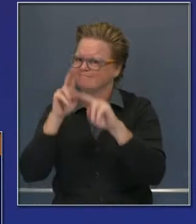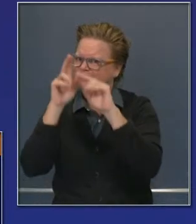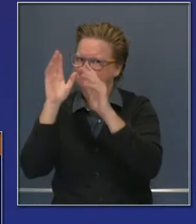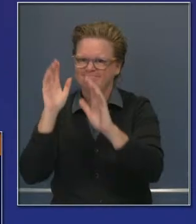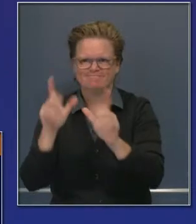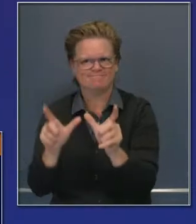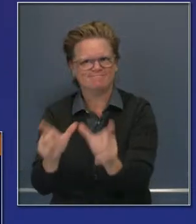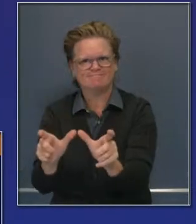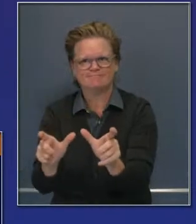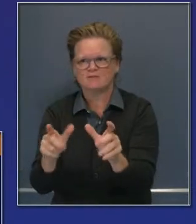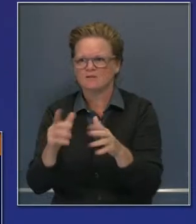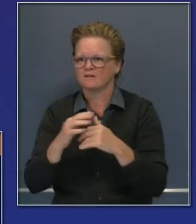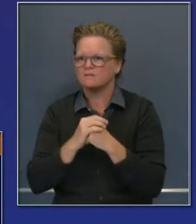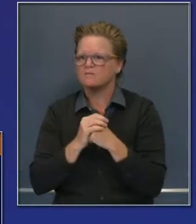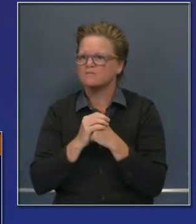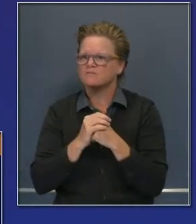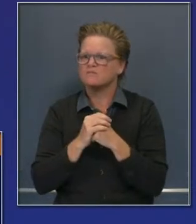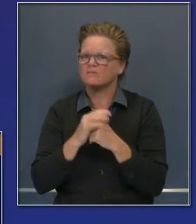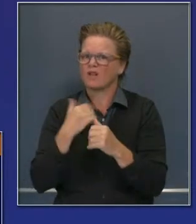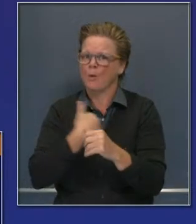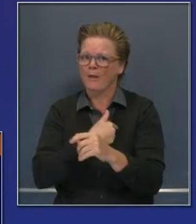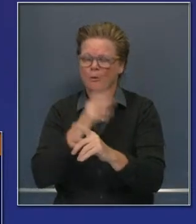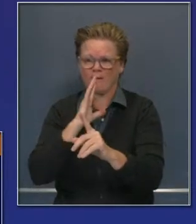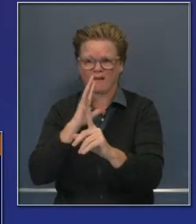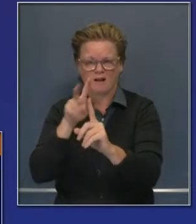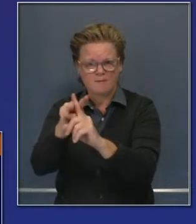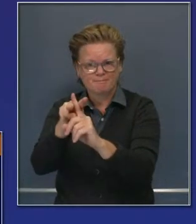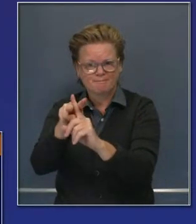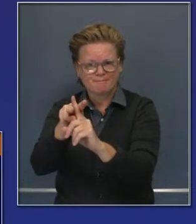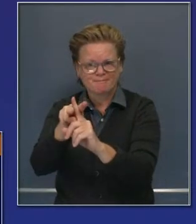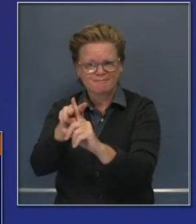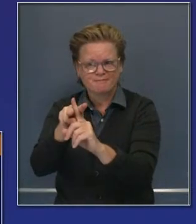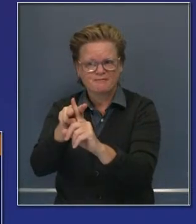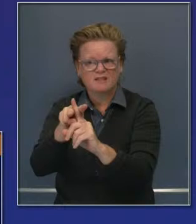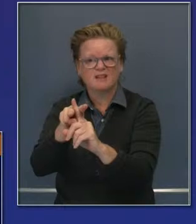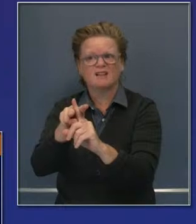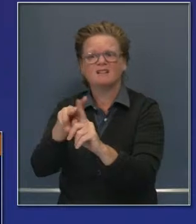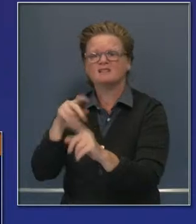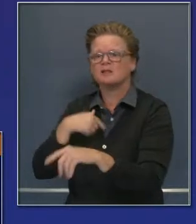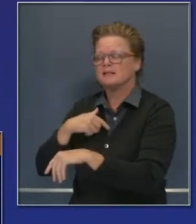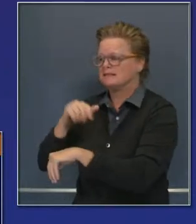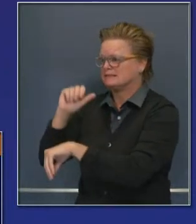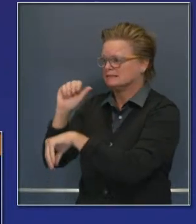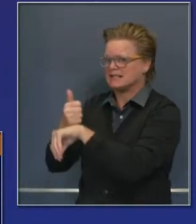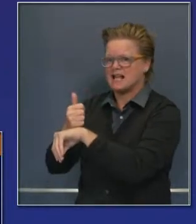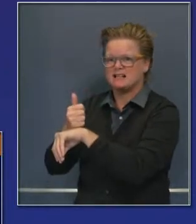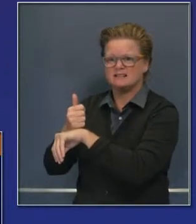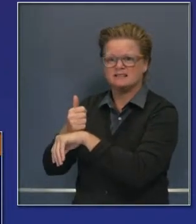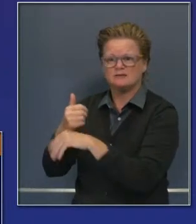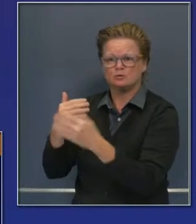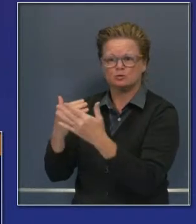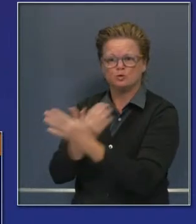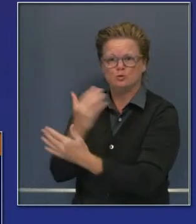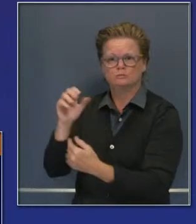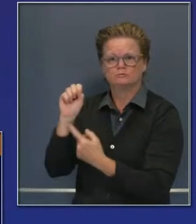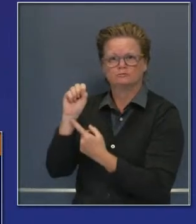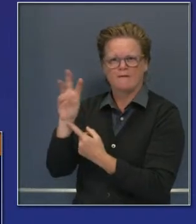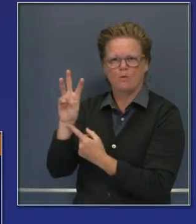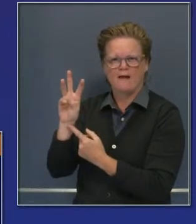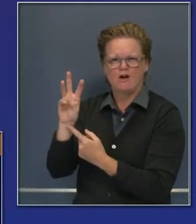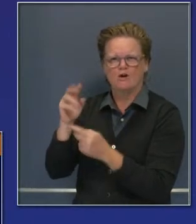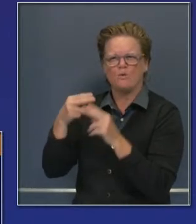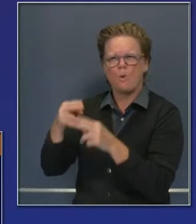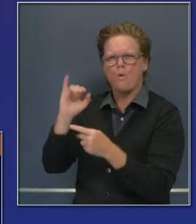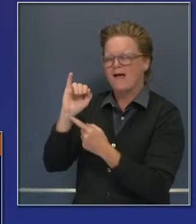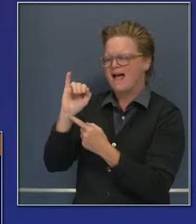is implementing a new automatic ID verification software system. We went through about 16 or so